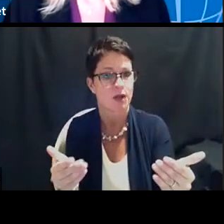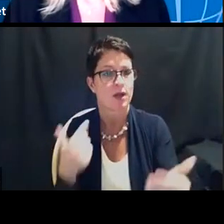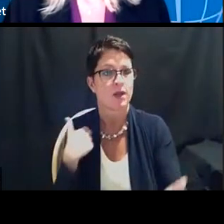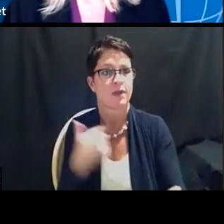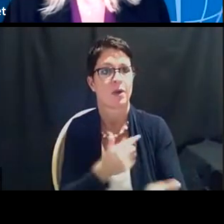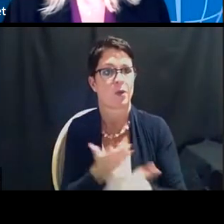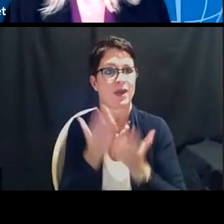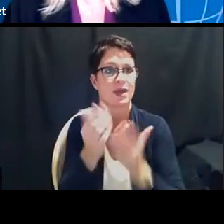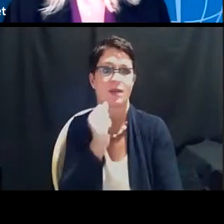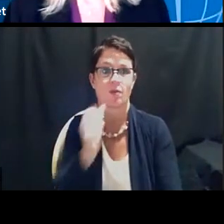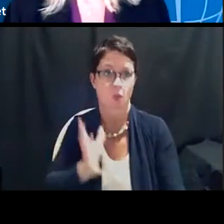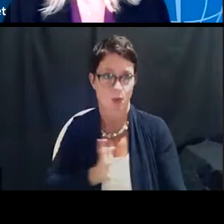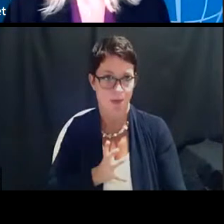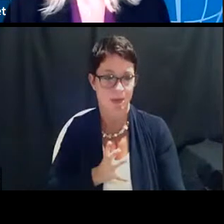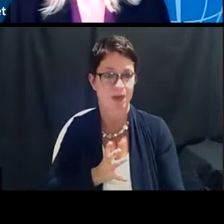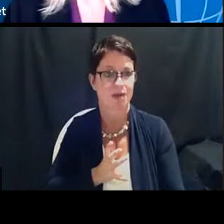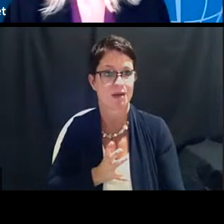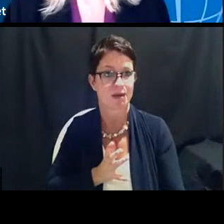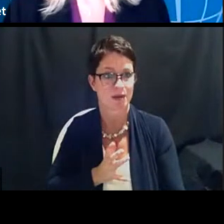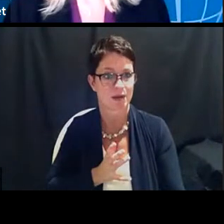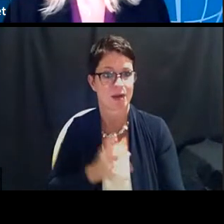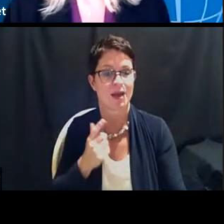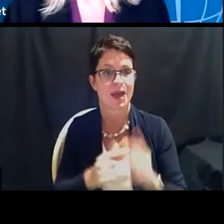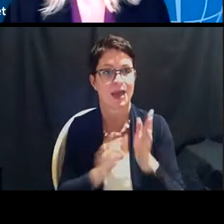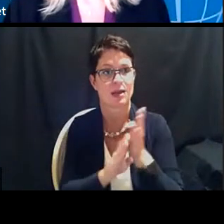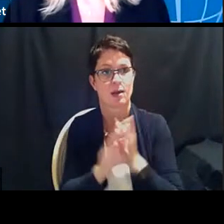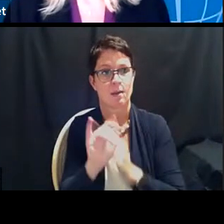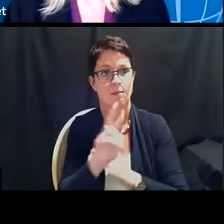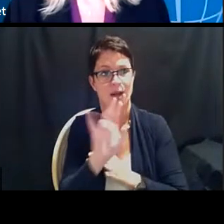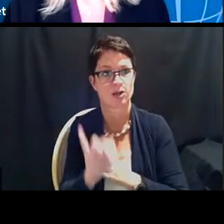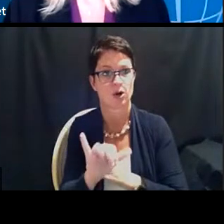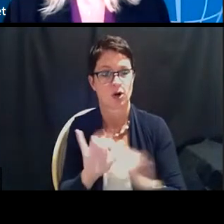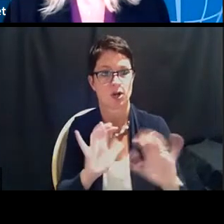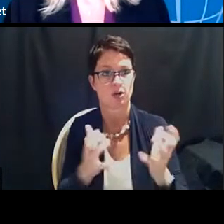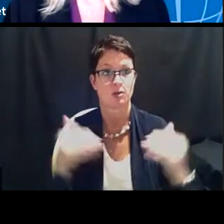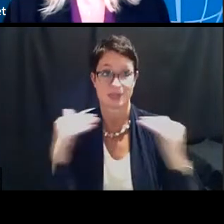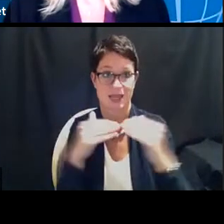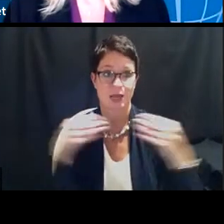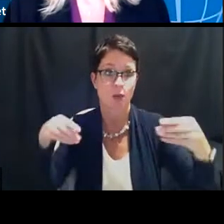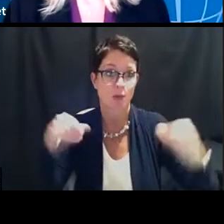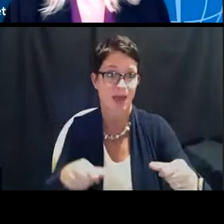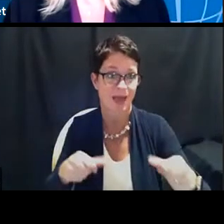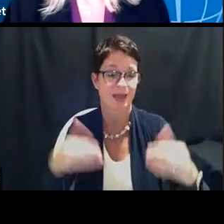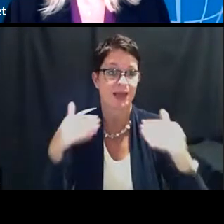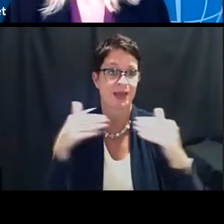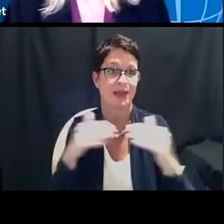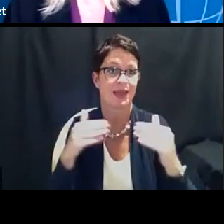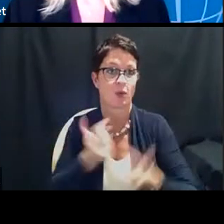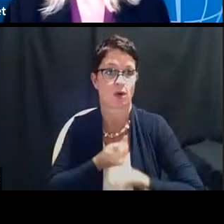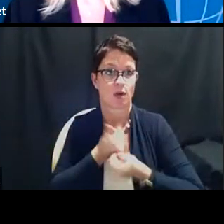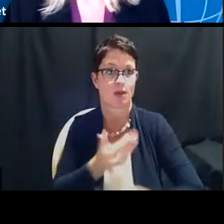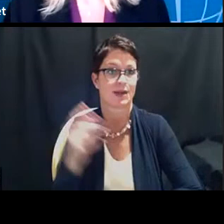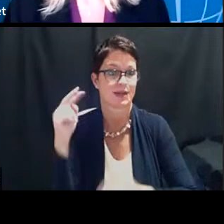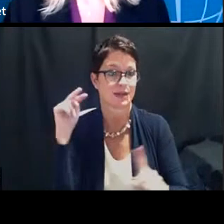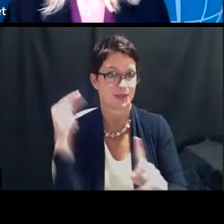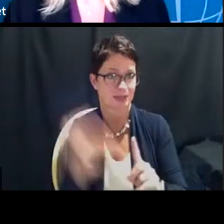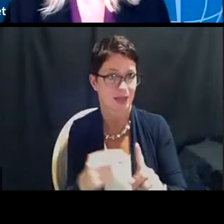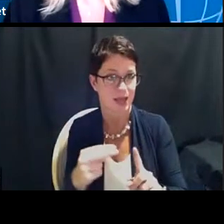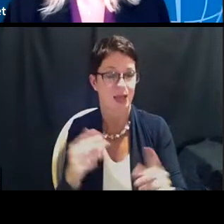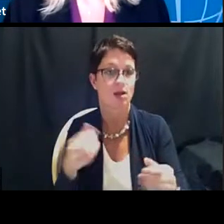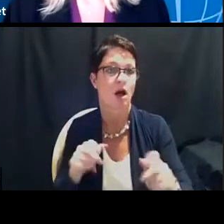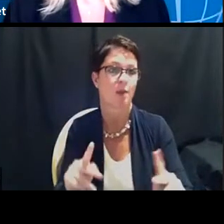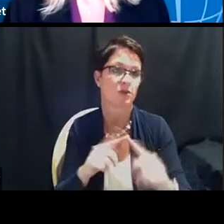give women and minorities equal pay and equal say, an opportunity for